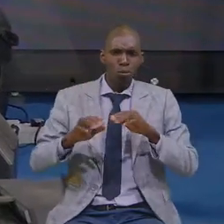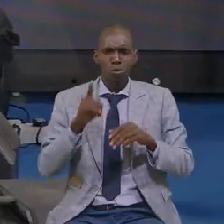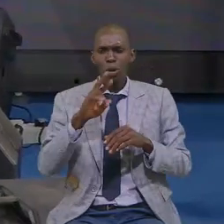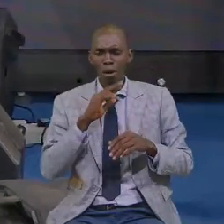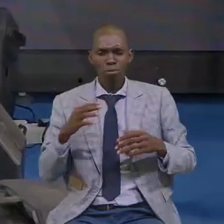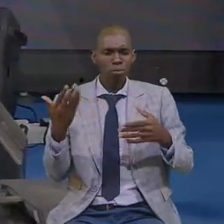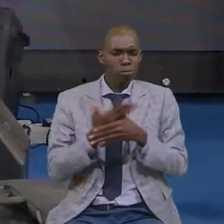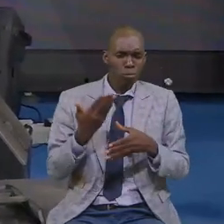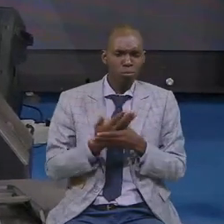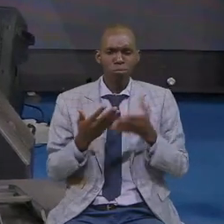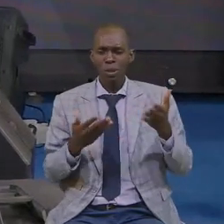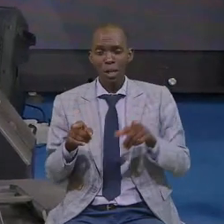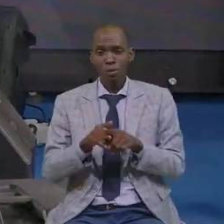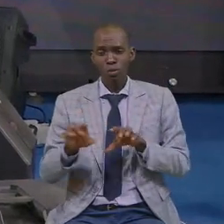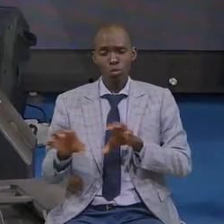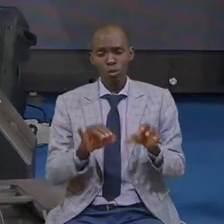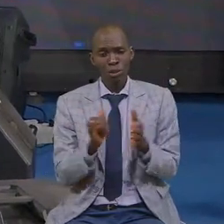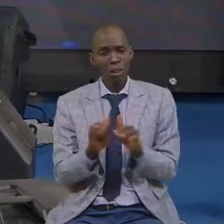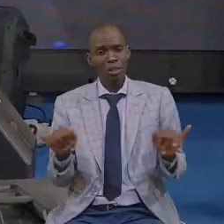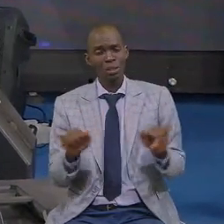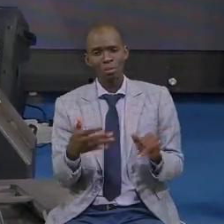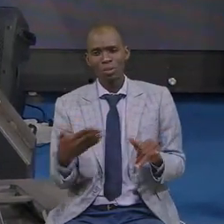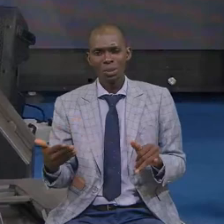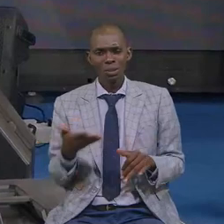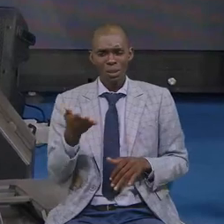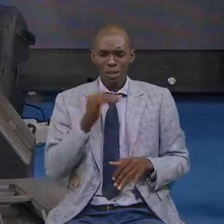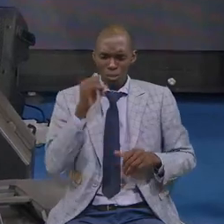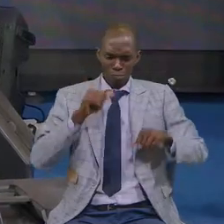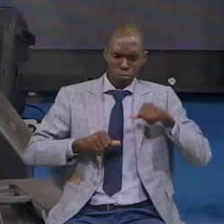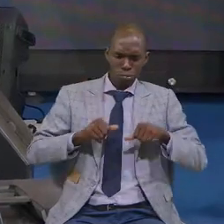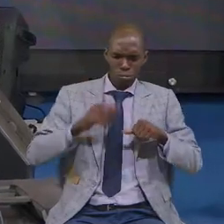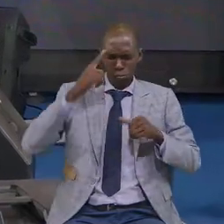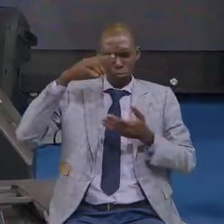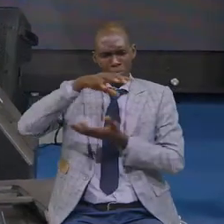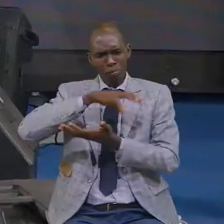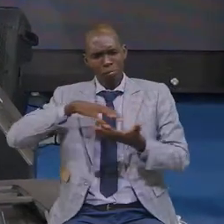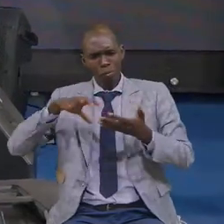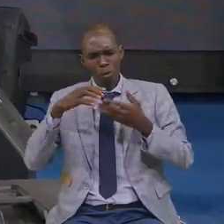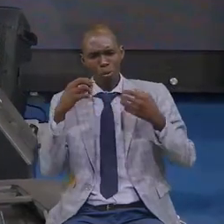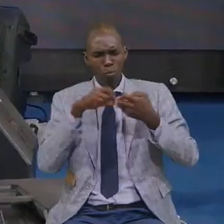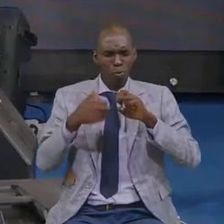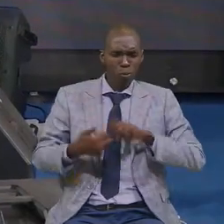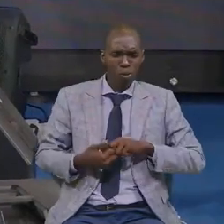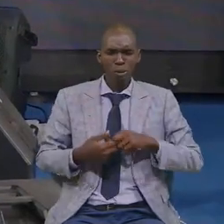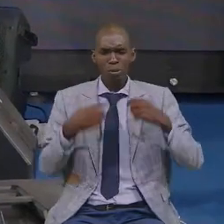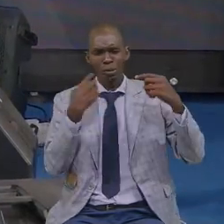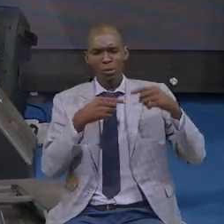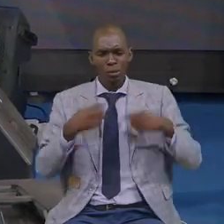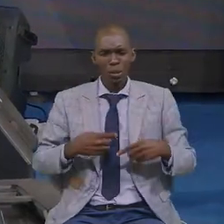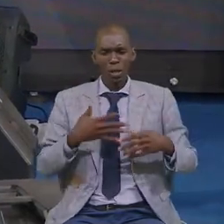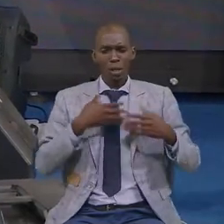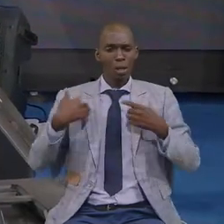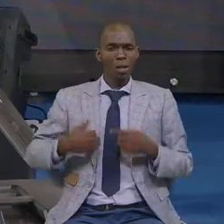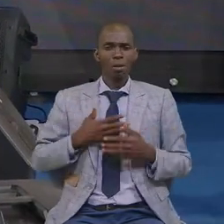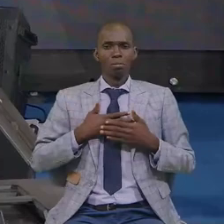you're doing that thing. There's doubt, there's confusion, there's conflict, and there is palpitation of the heart.